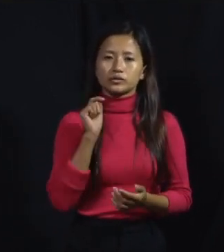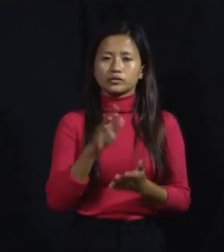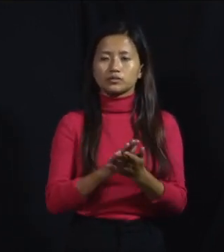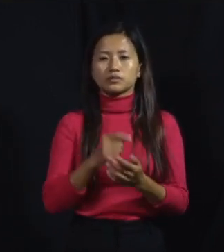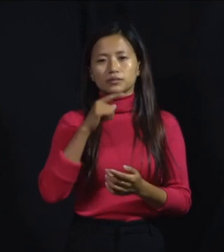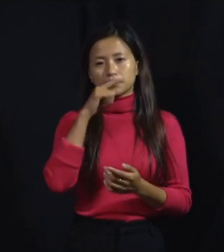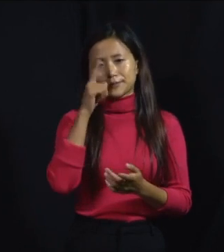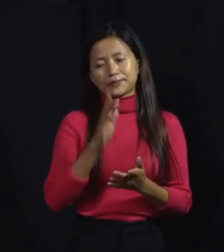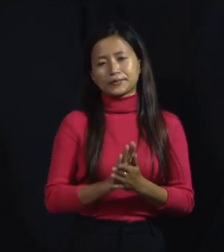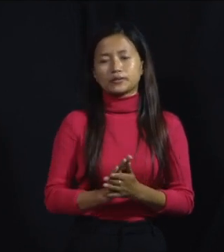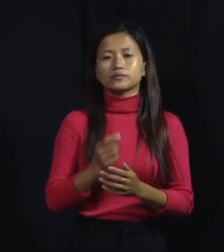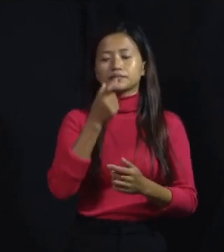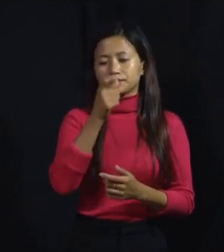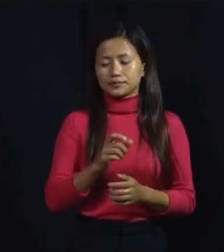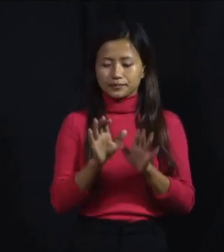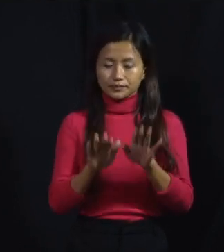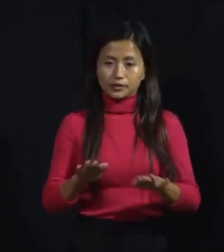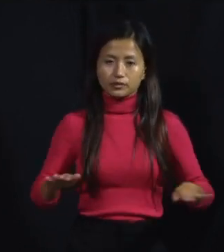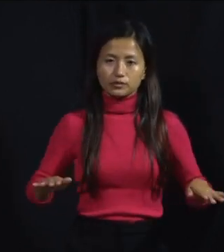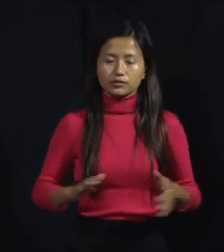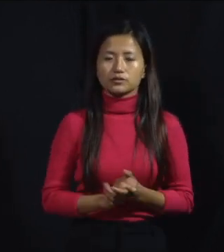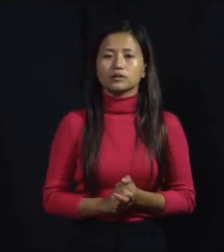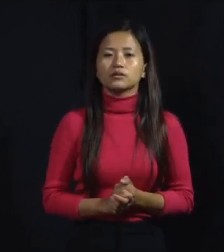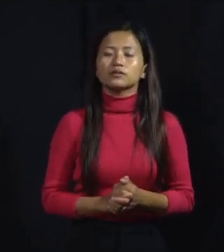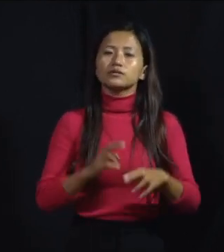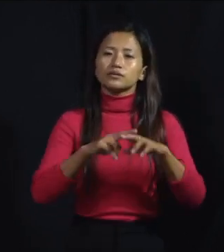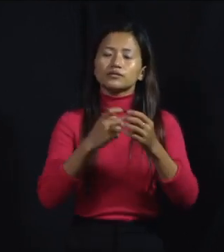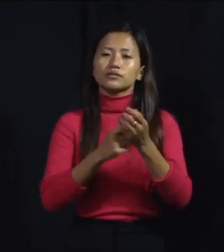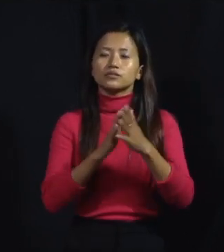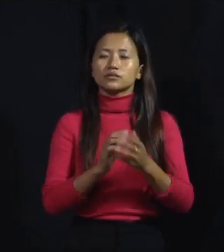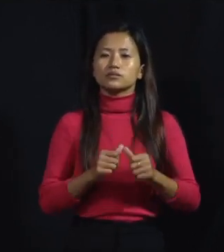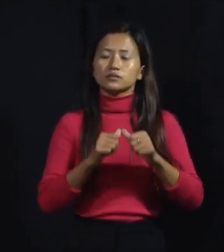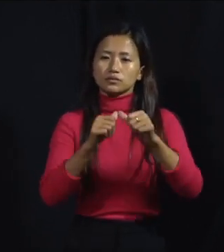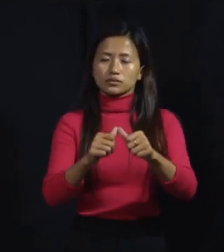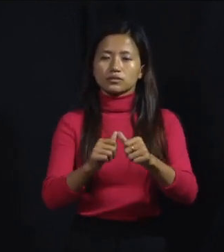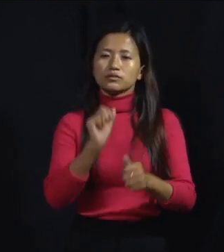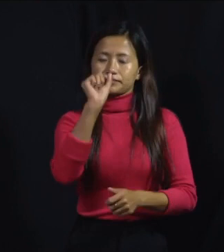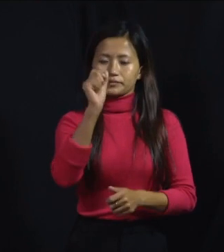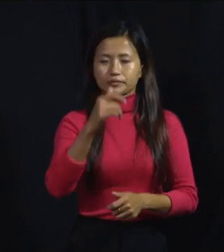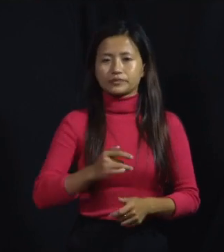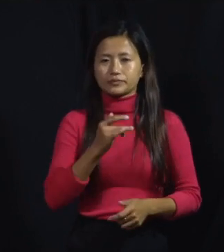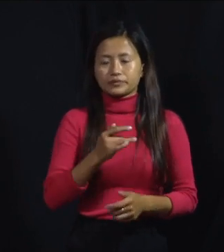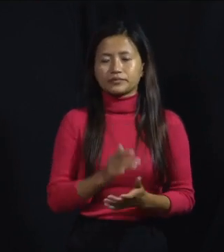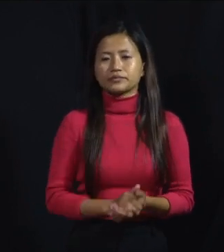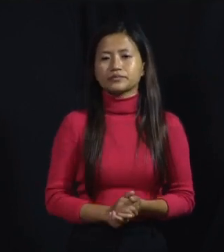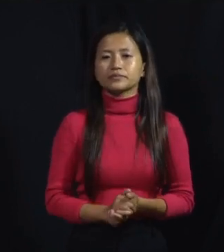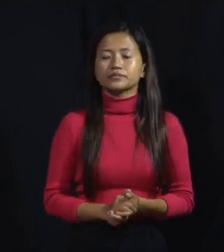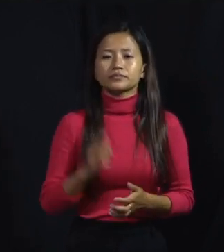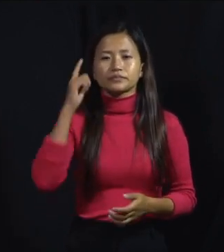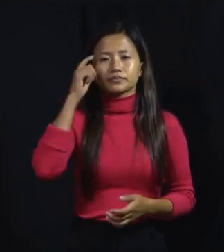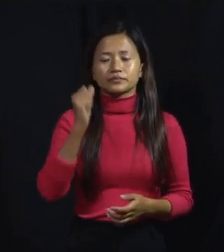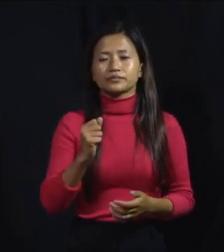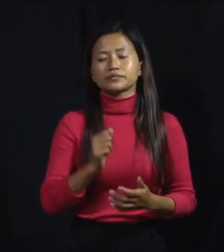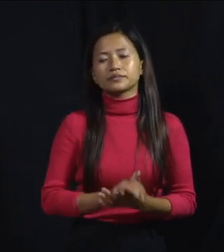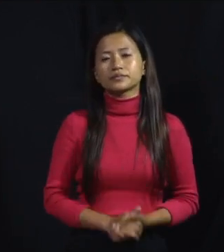smart students also. If you remember this formula, then you can frame your answers by yourself in the exam, right? So you need to remember